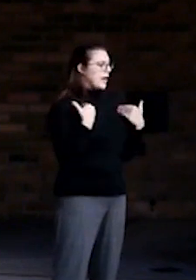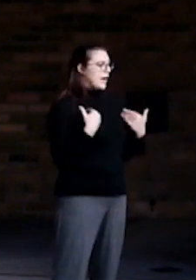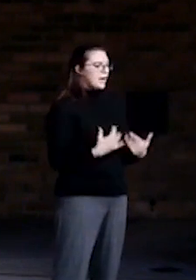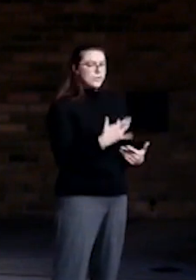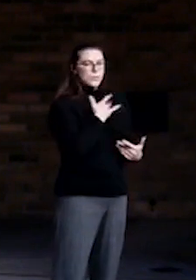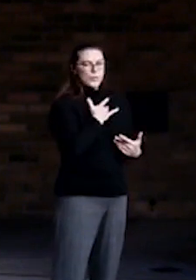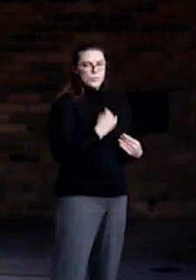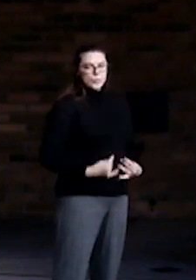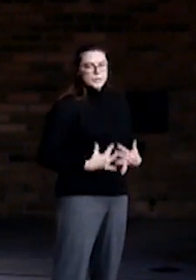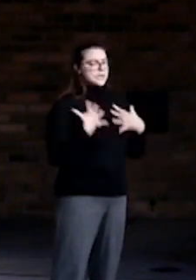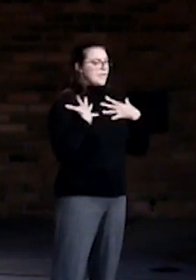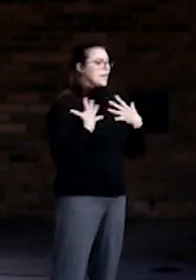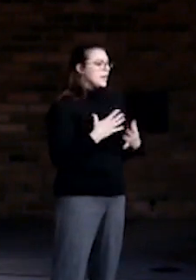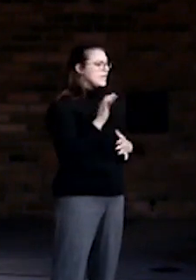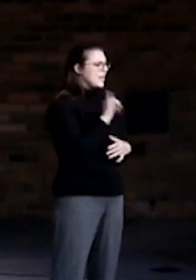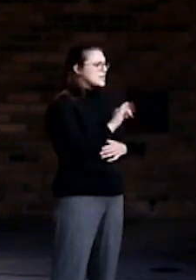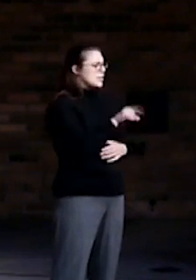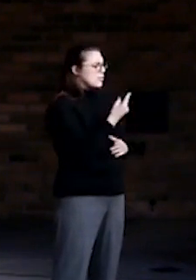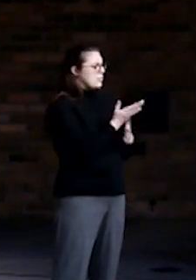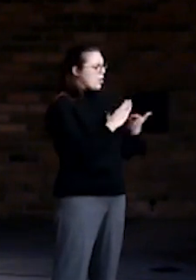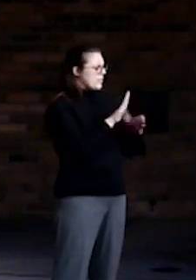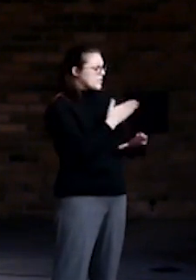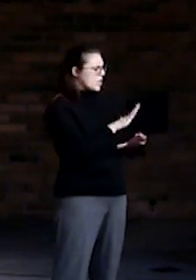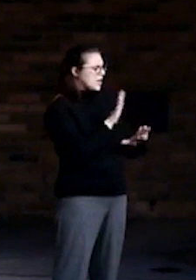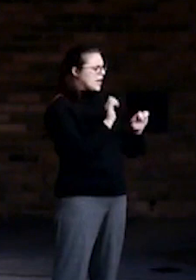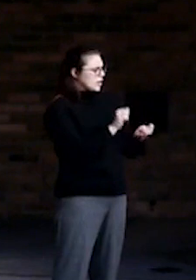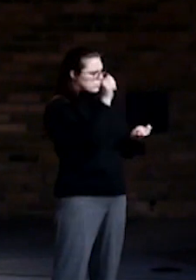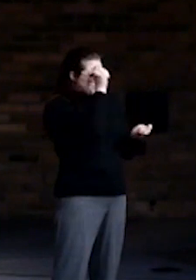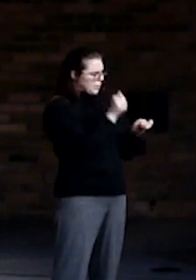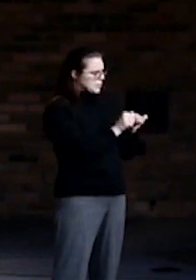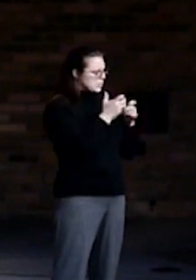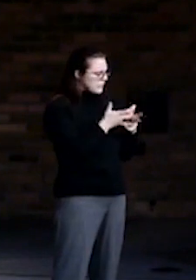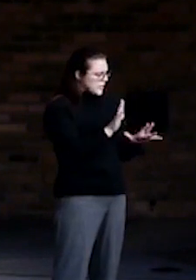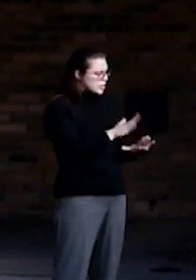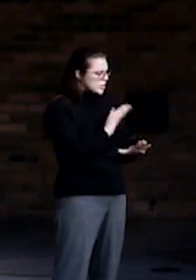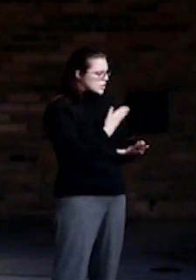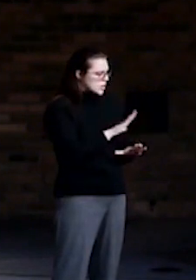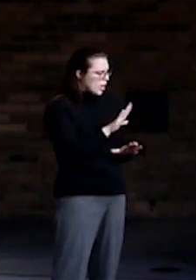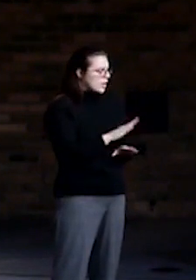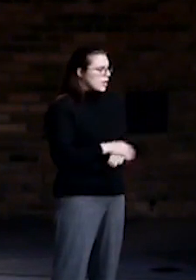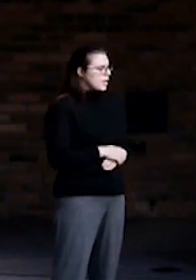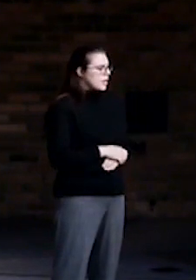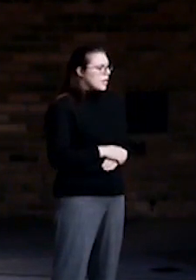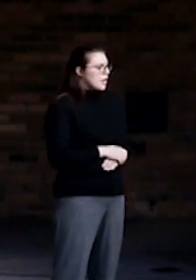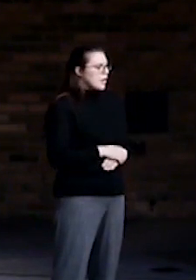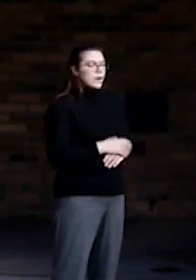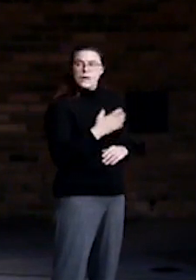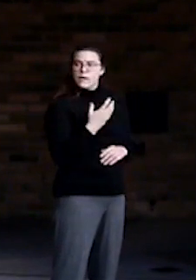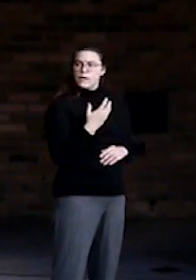That's the only part of that song I could remember. And when I finished that song, a forearm from about here